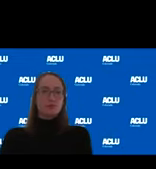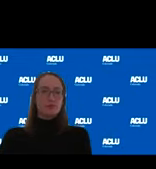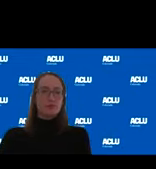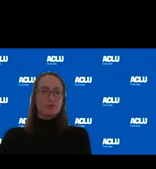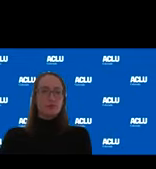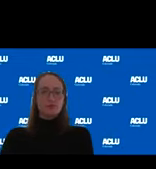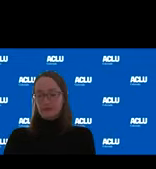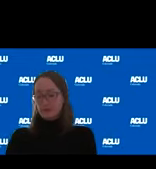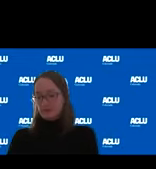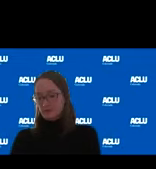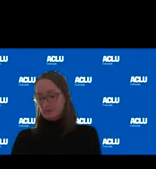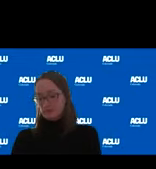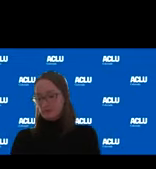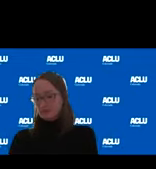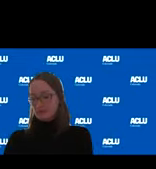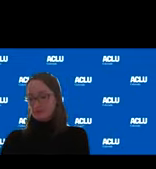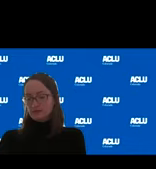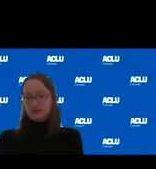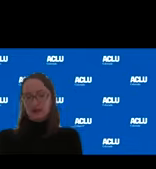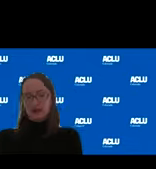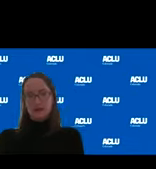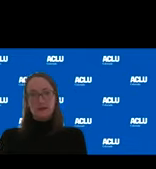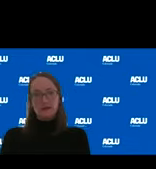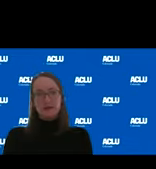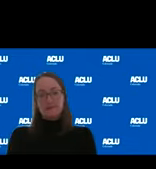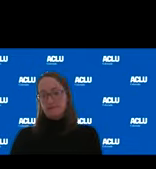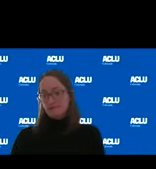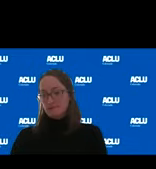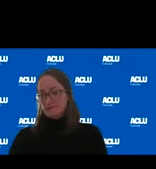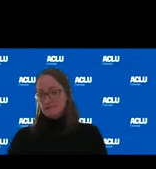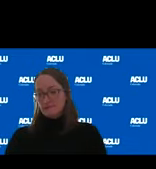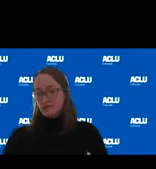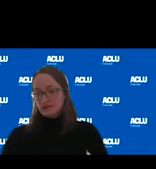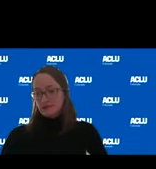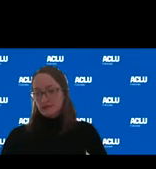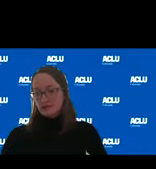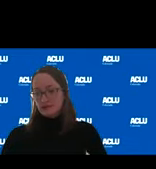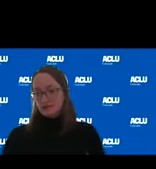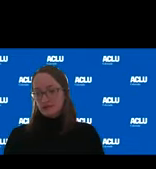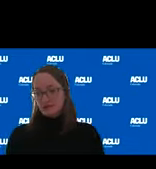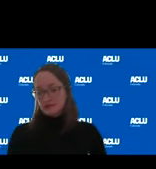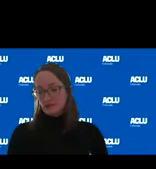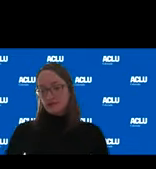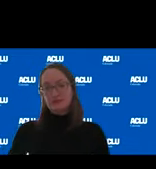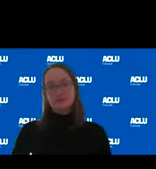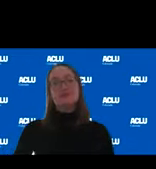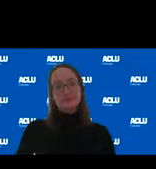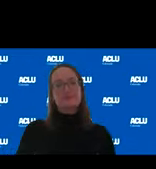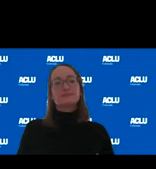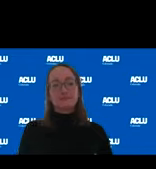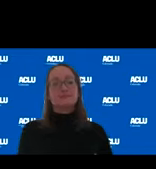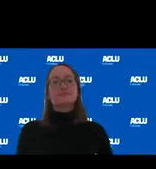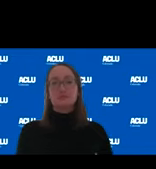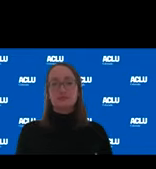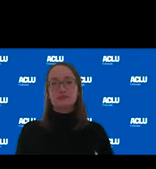presentation, we will go through those questions. And if it's something that we can't answer, you can contact Jen through